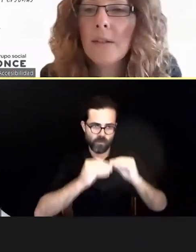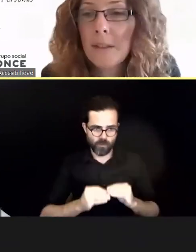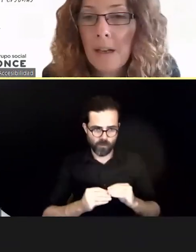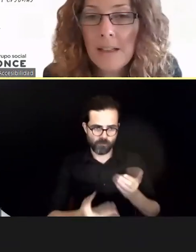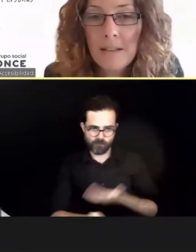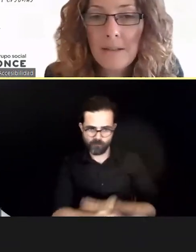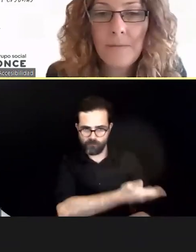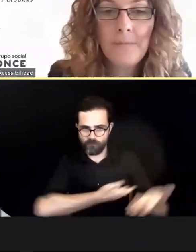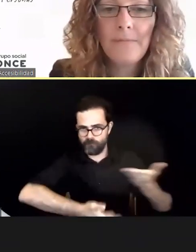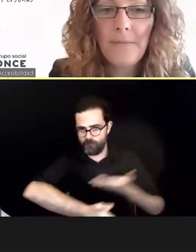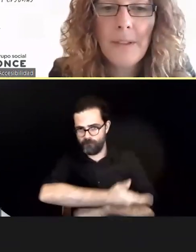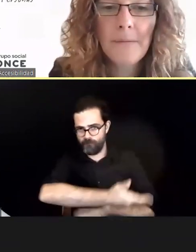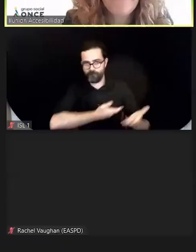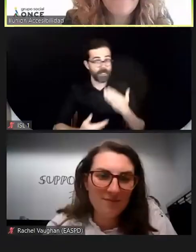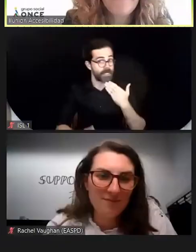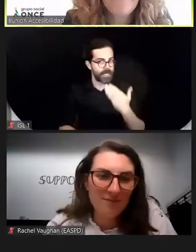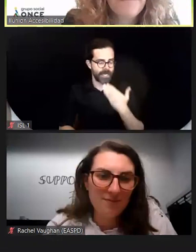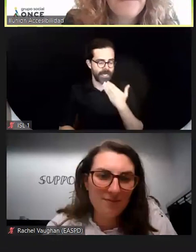Thank you very much.